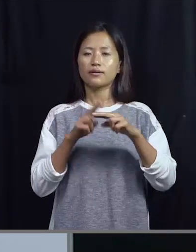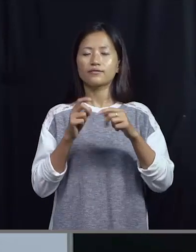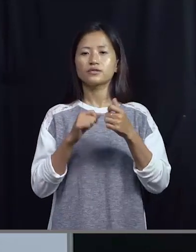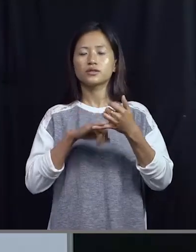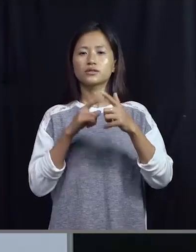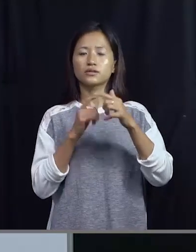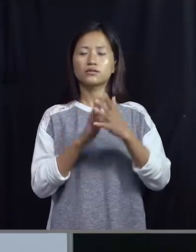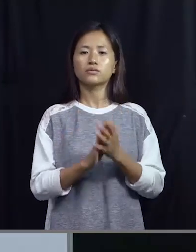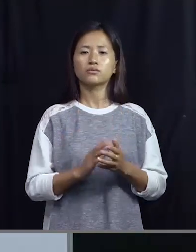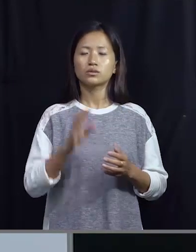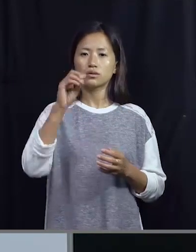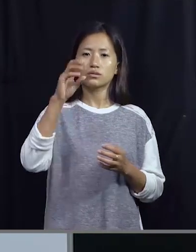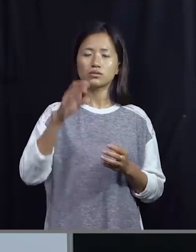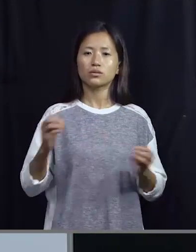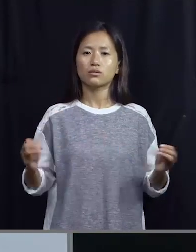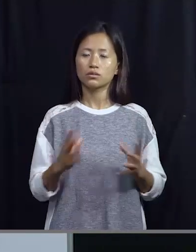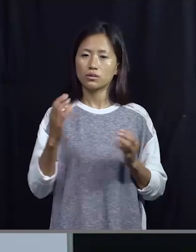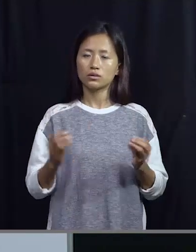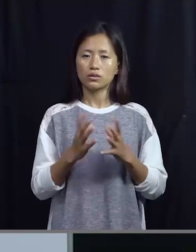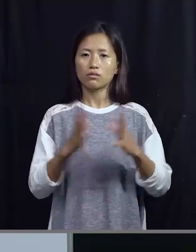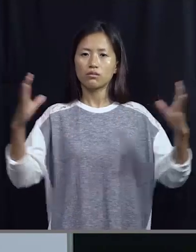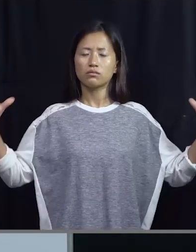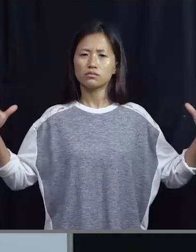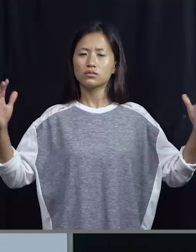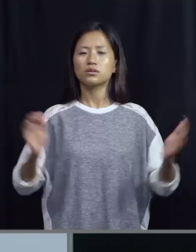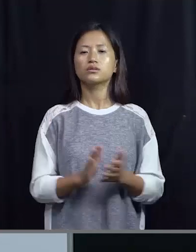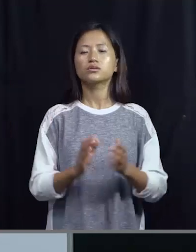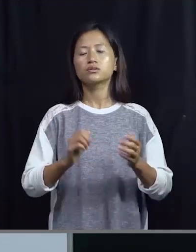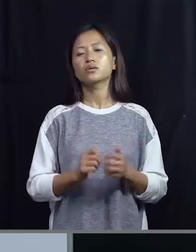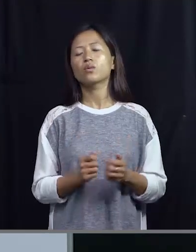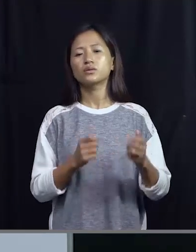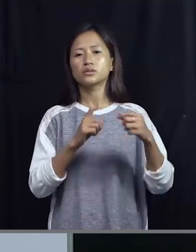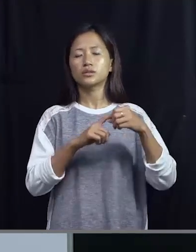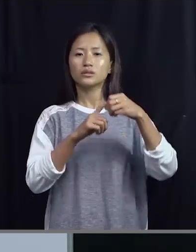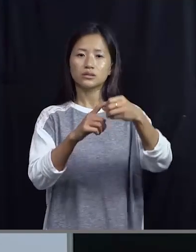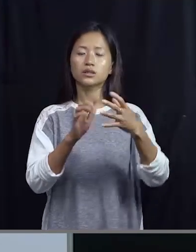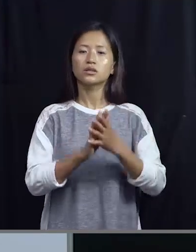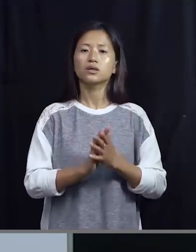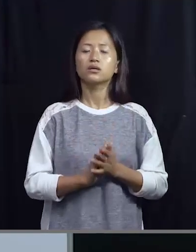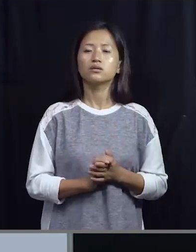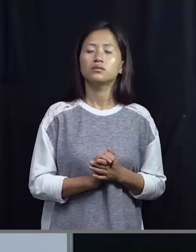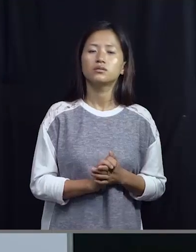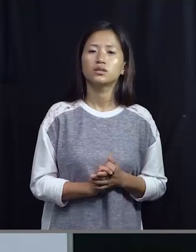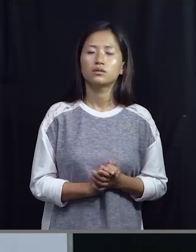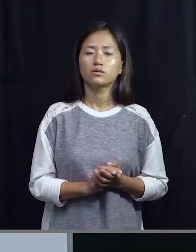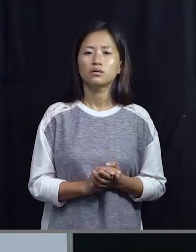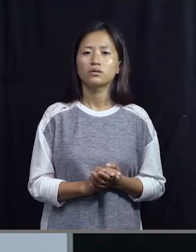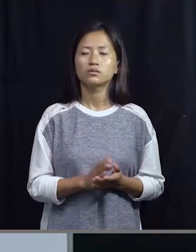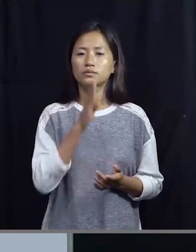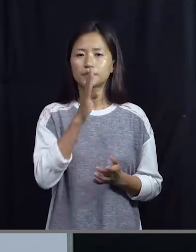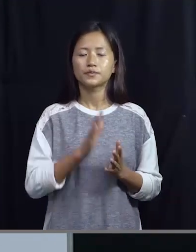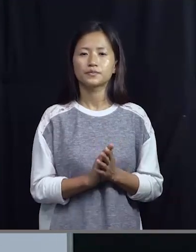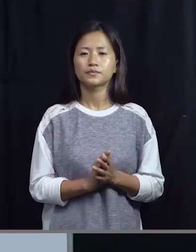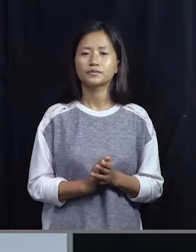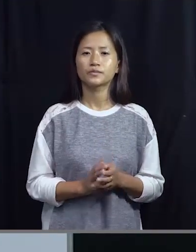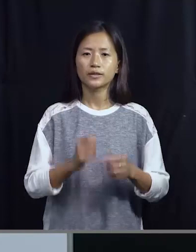which the cotton will be produced in large quantity. The most common example is in India, okay, where cottons are produced in large quantity because